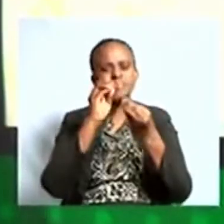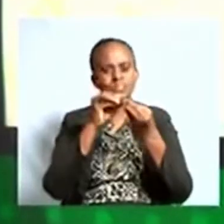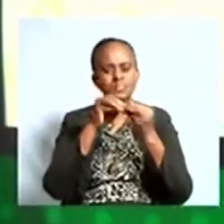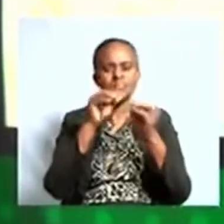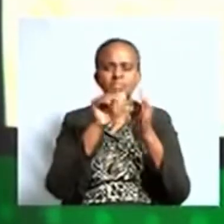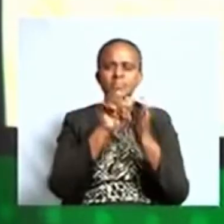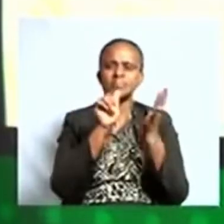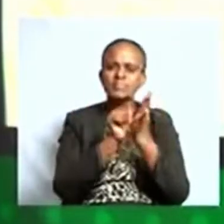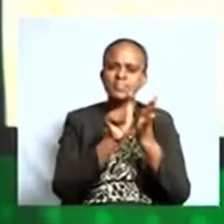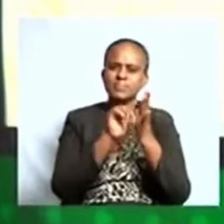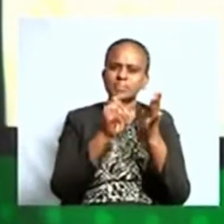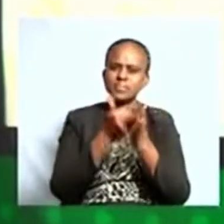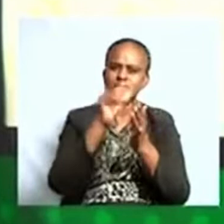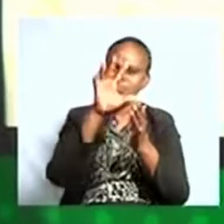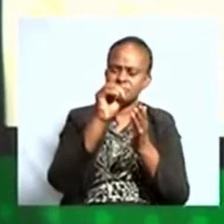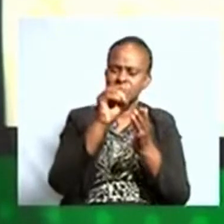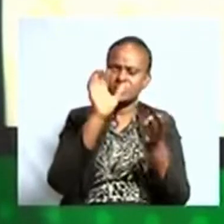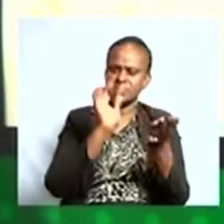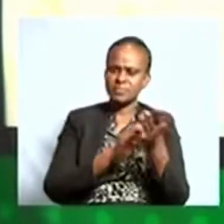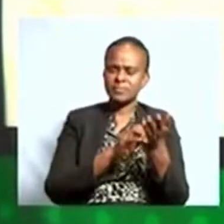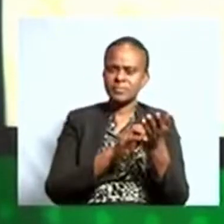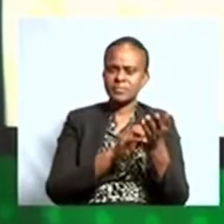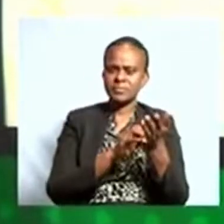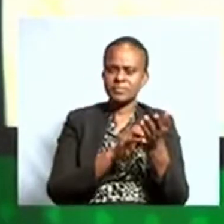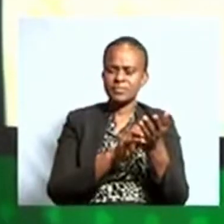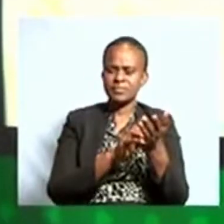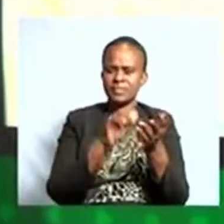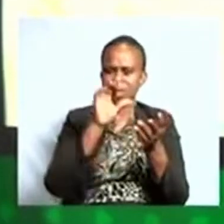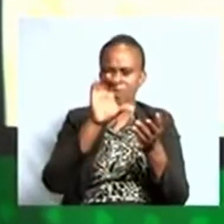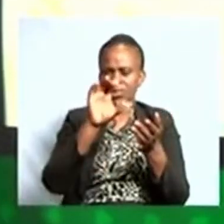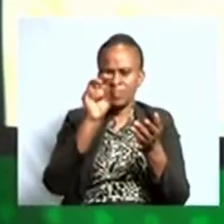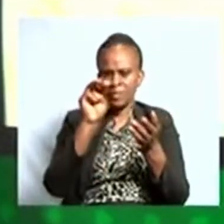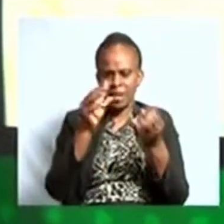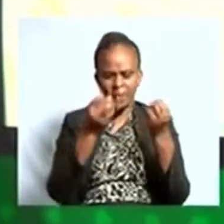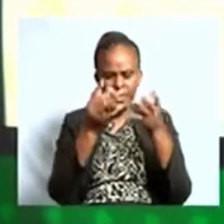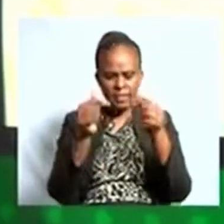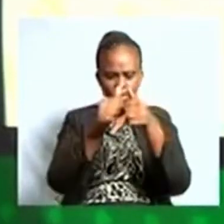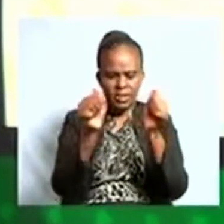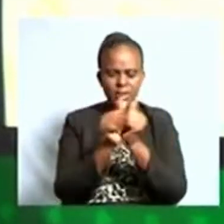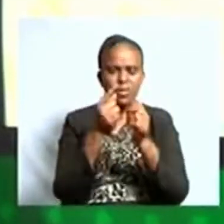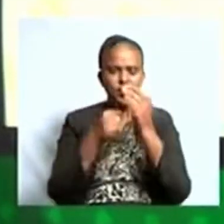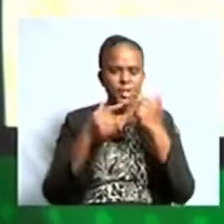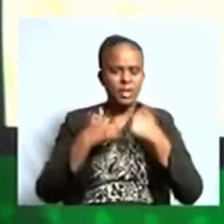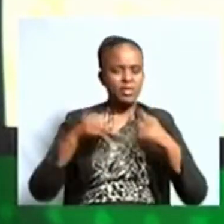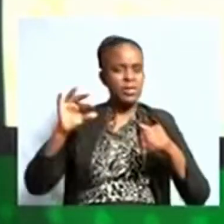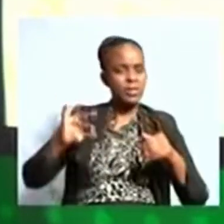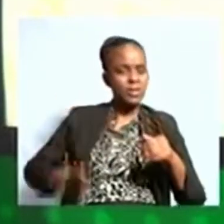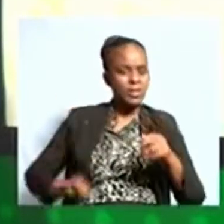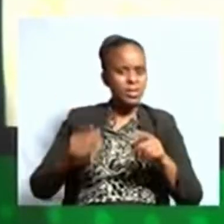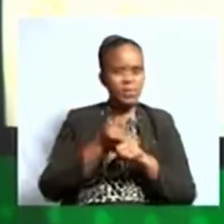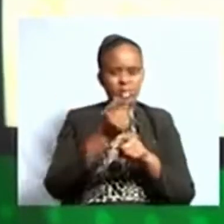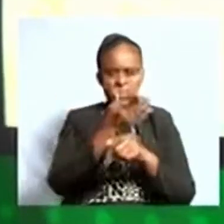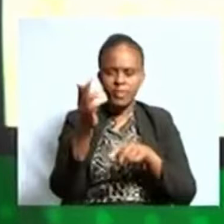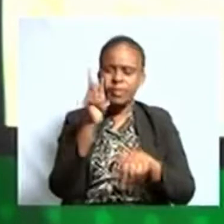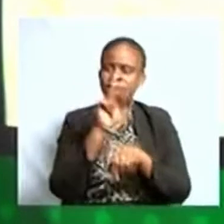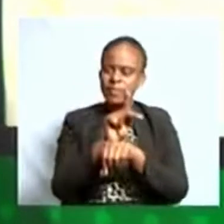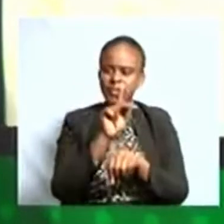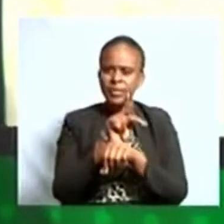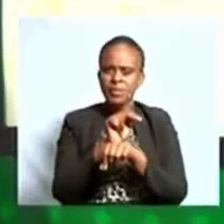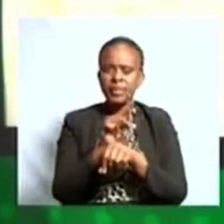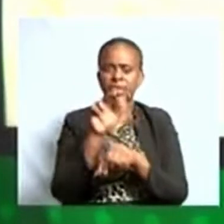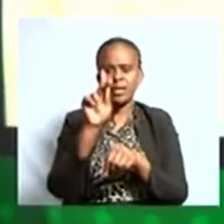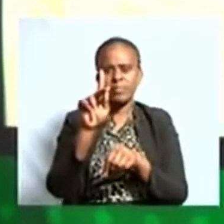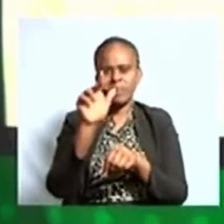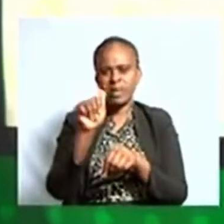by 50,000 cubic meters. So most of the areas that have actually benefited from this project are